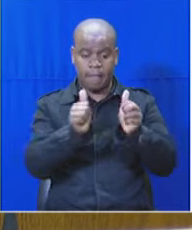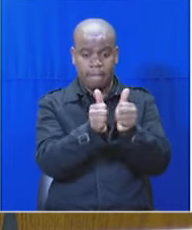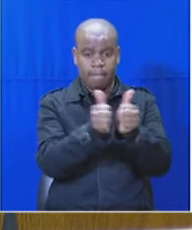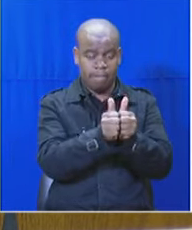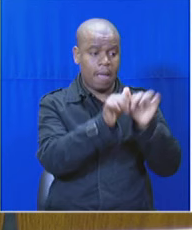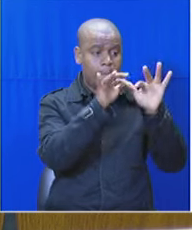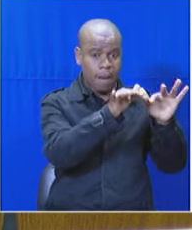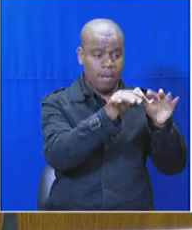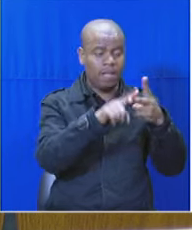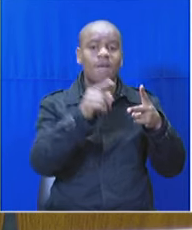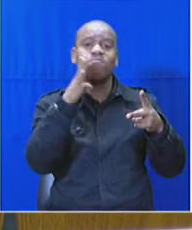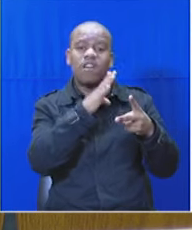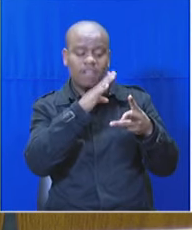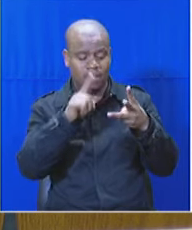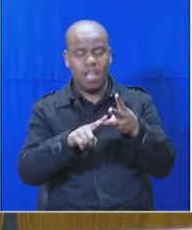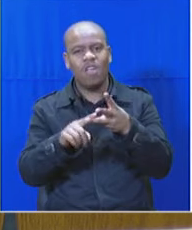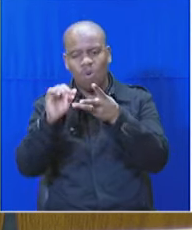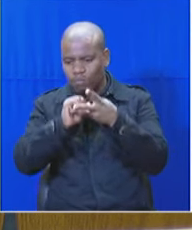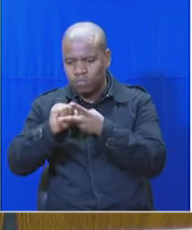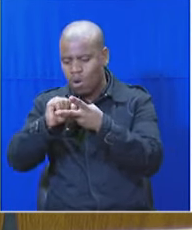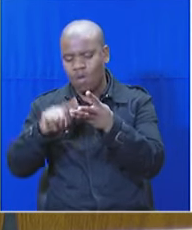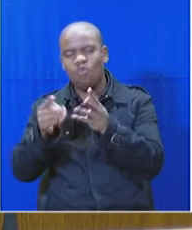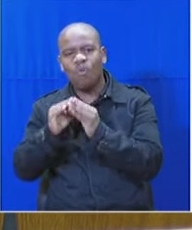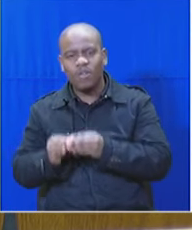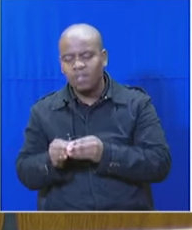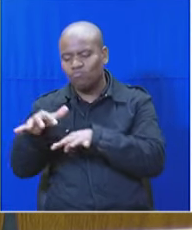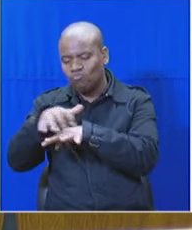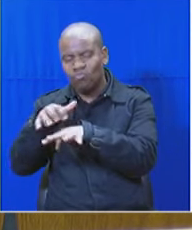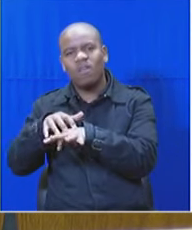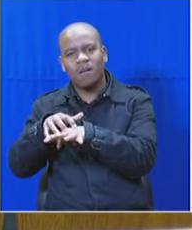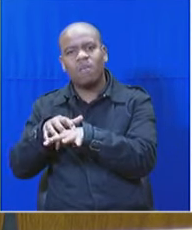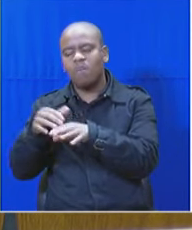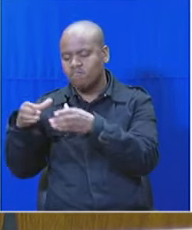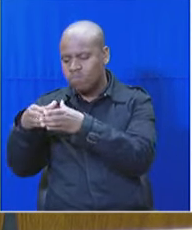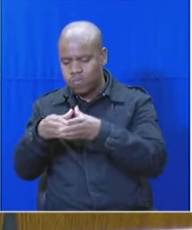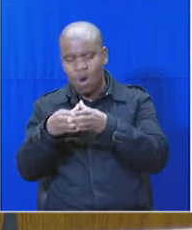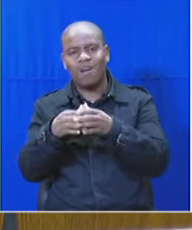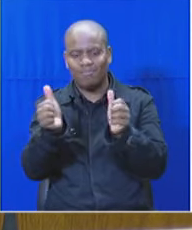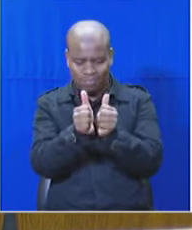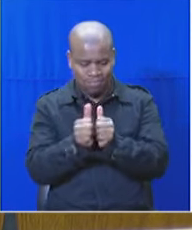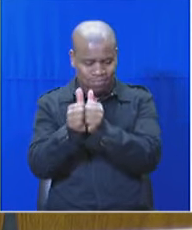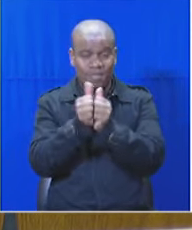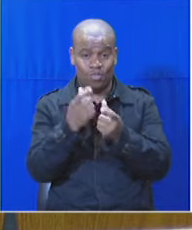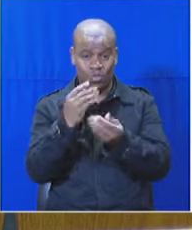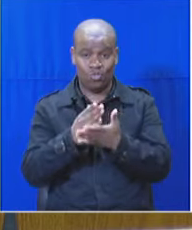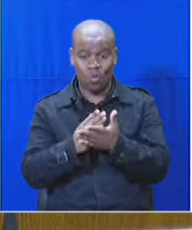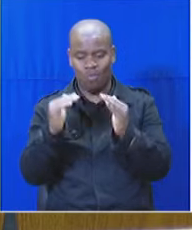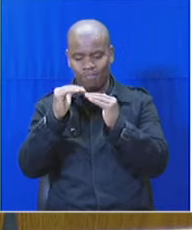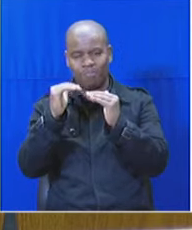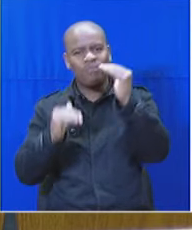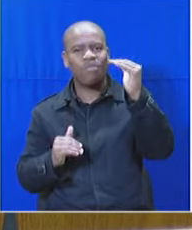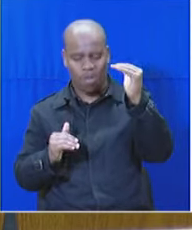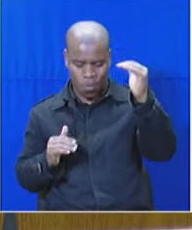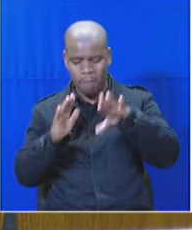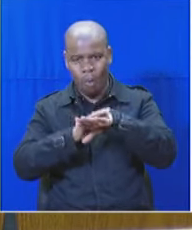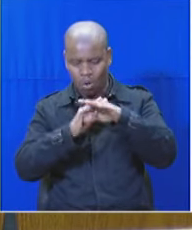public, private, cooperative, communal, and small-scale family sectors with a view to reducing inequality,